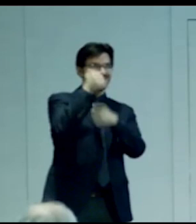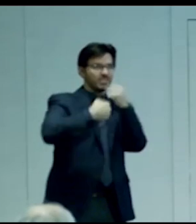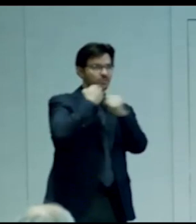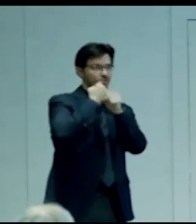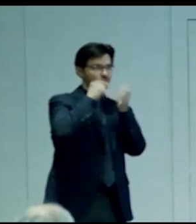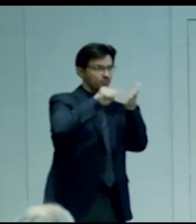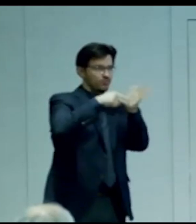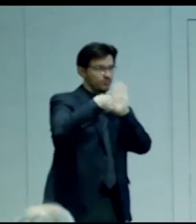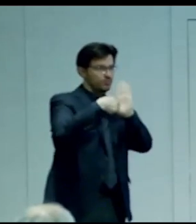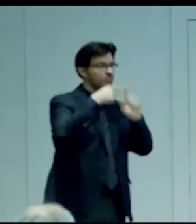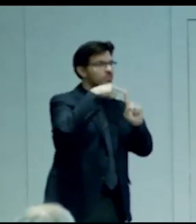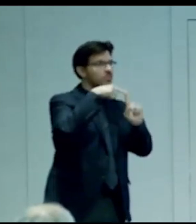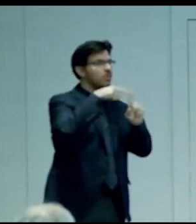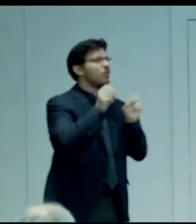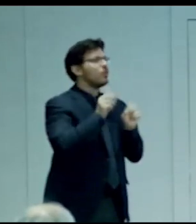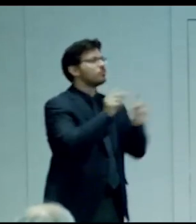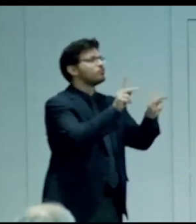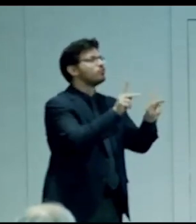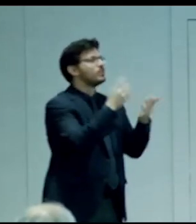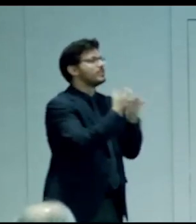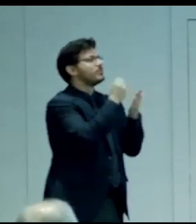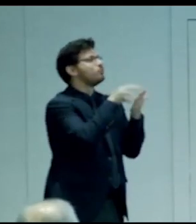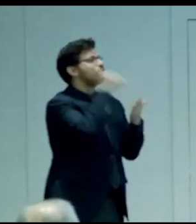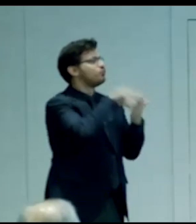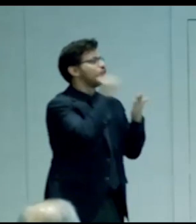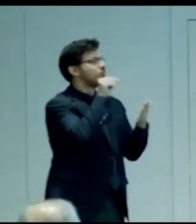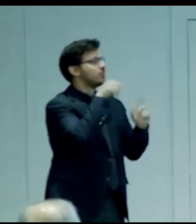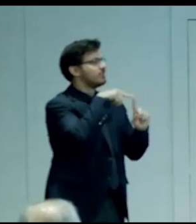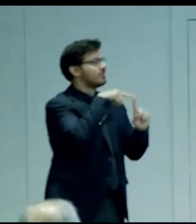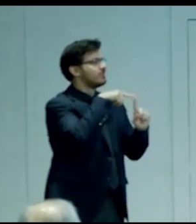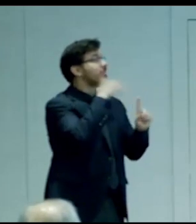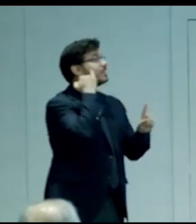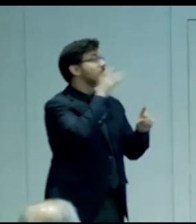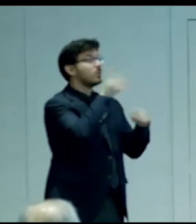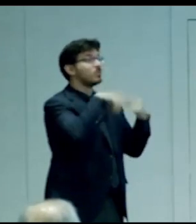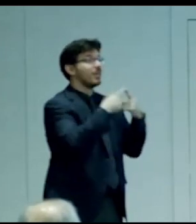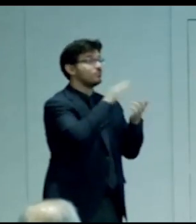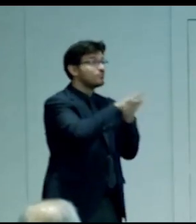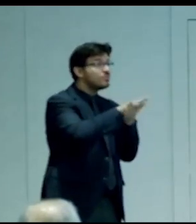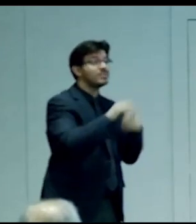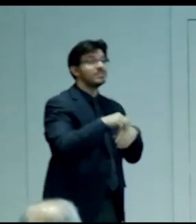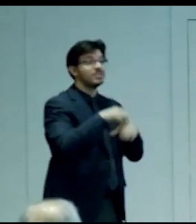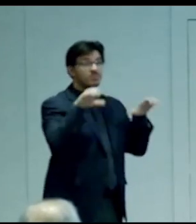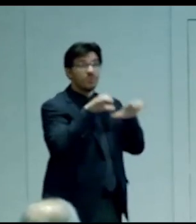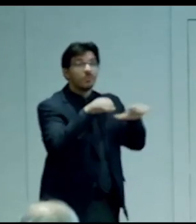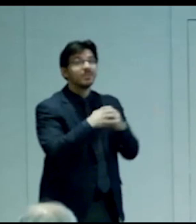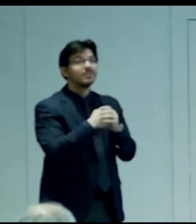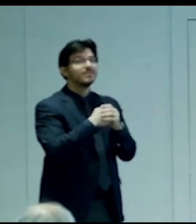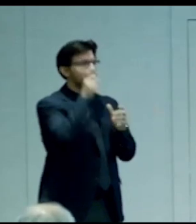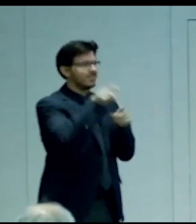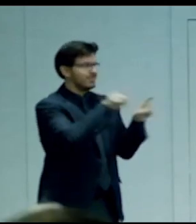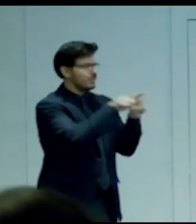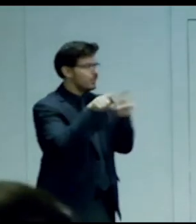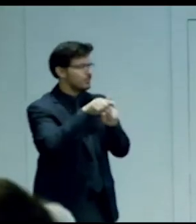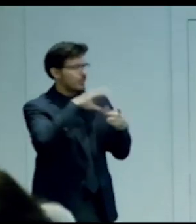is that opportunity to learn. That we need, if we're going to talk about schooling and performance, we need to include what